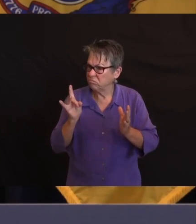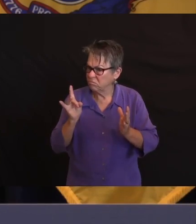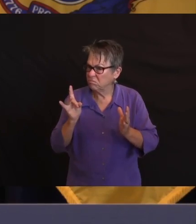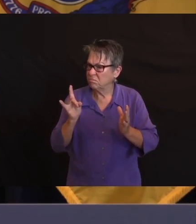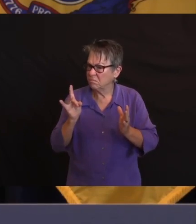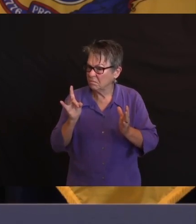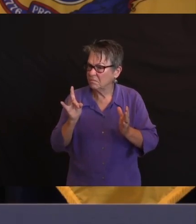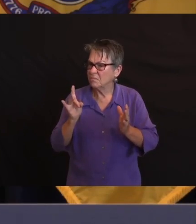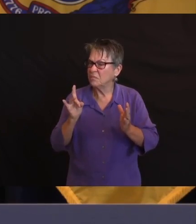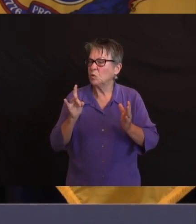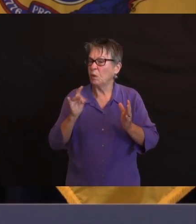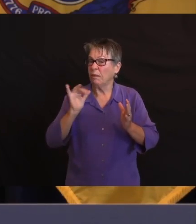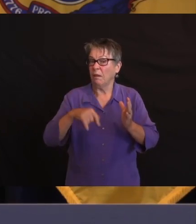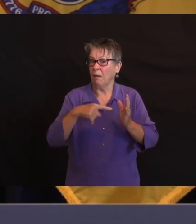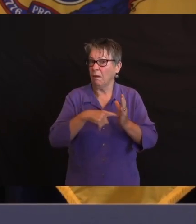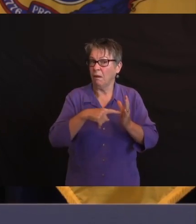total,